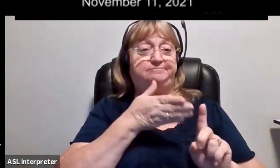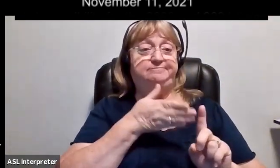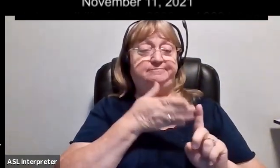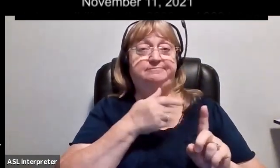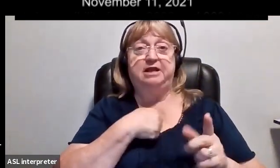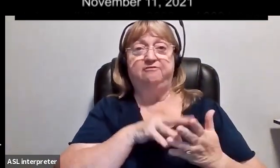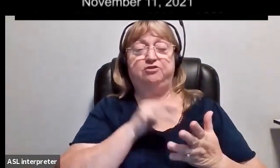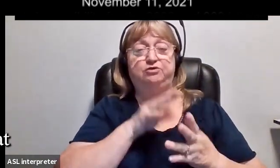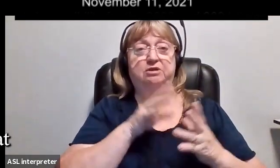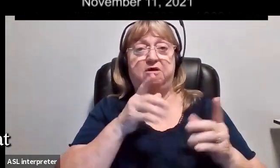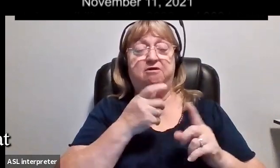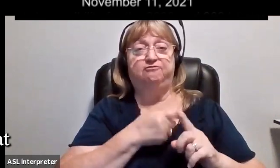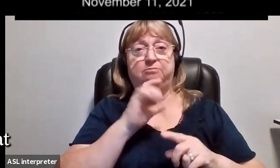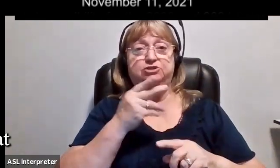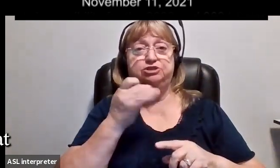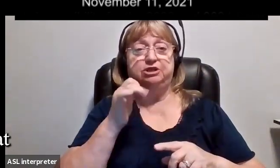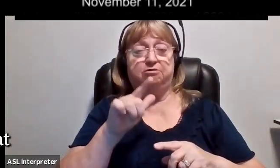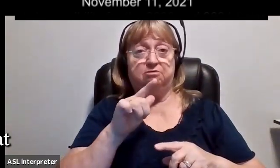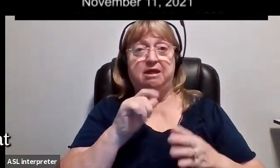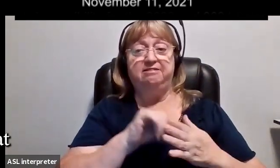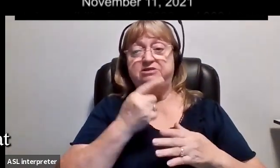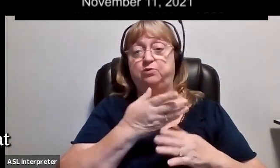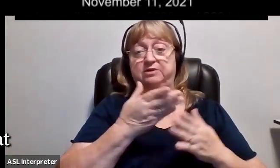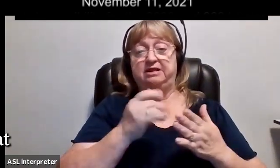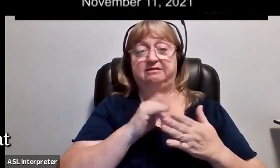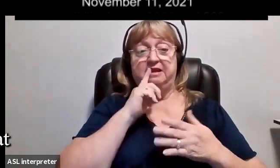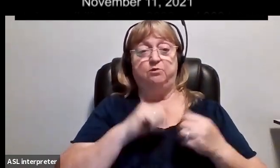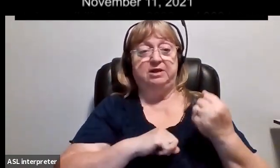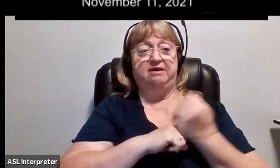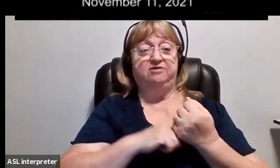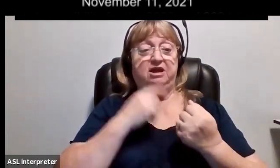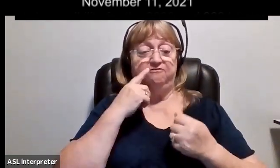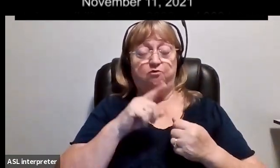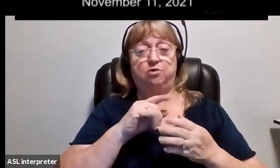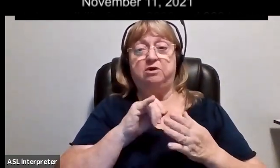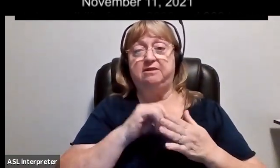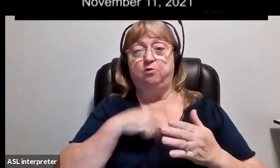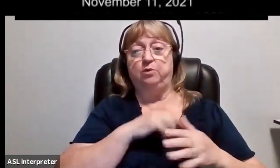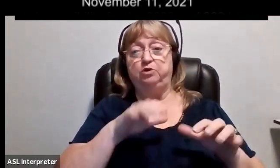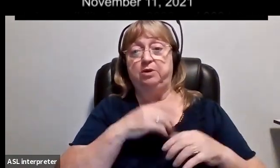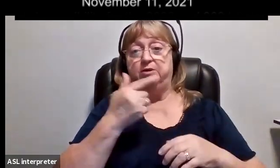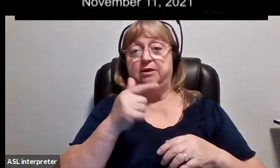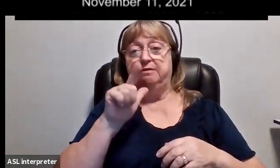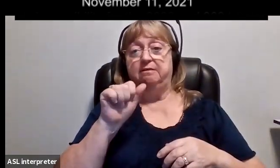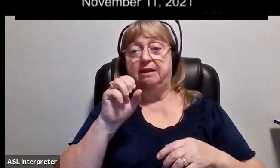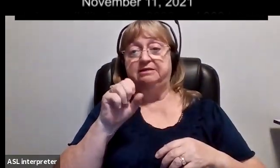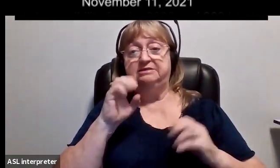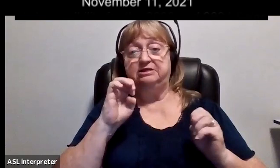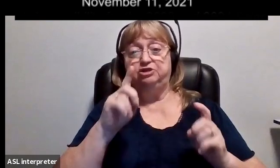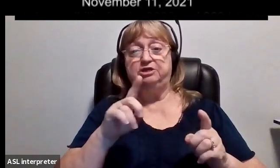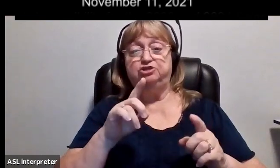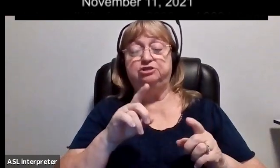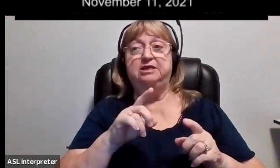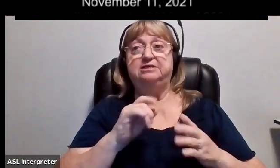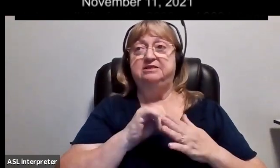a lot from Cheryl, and that's one of the things that I would also advocate for that we do at GLAS Education, is